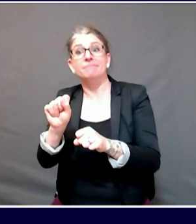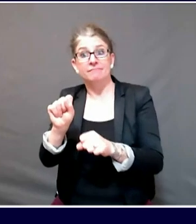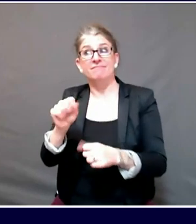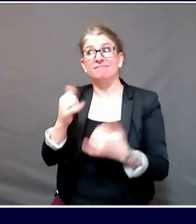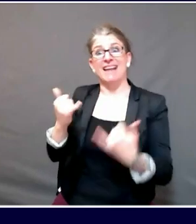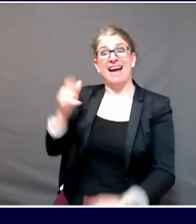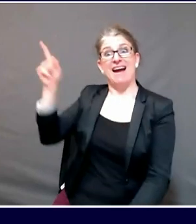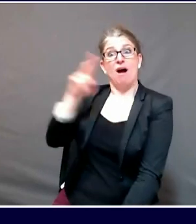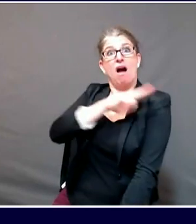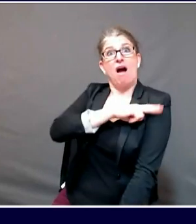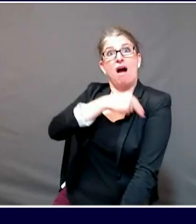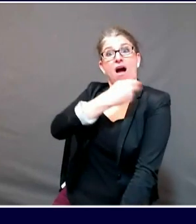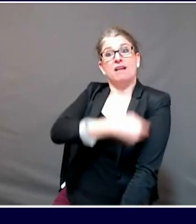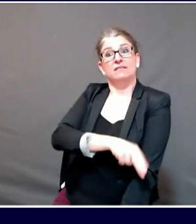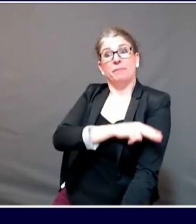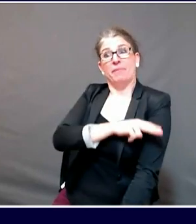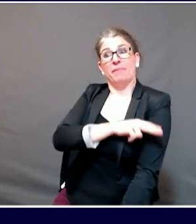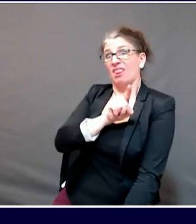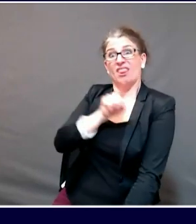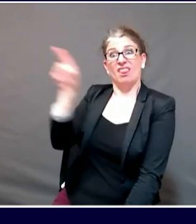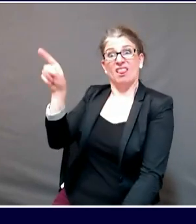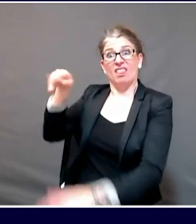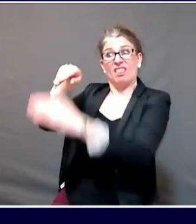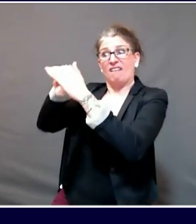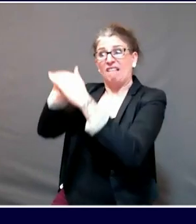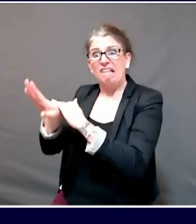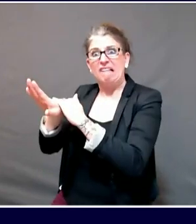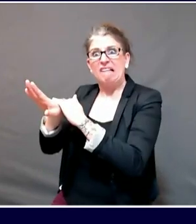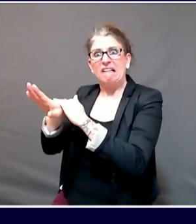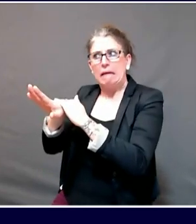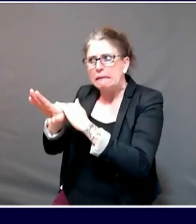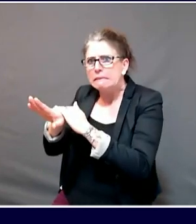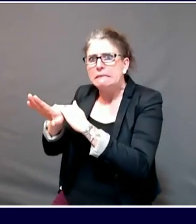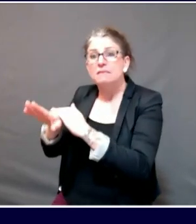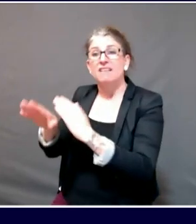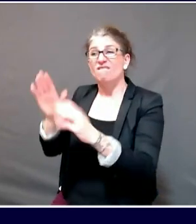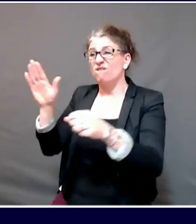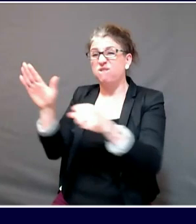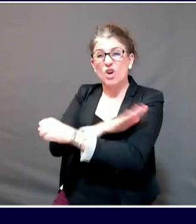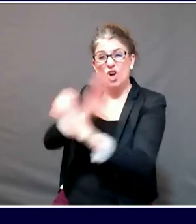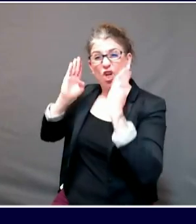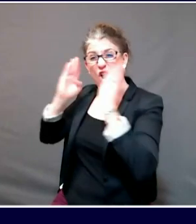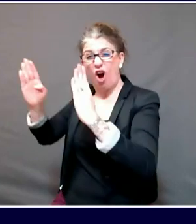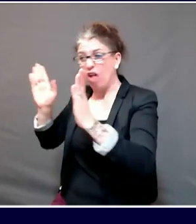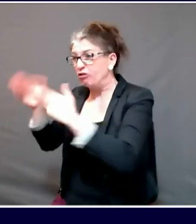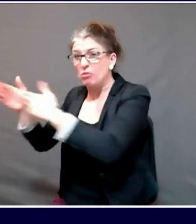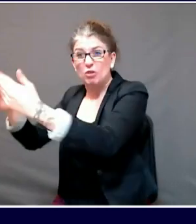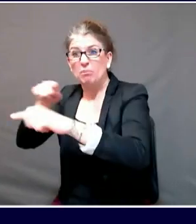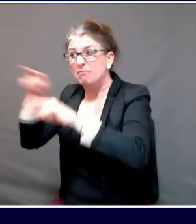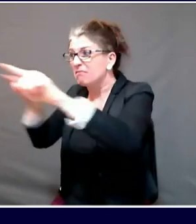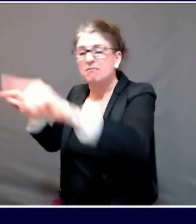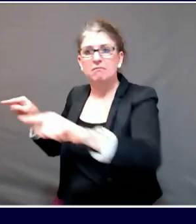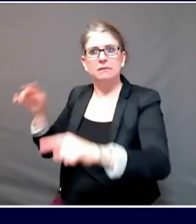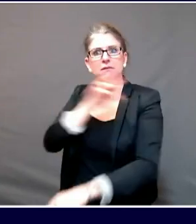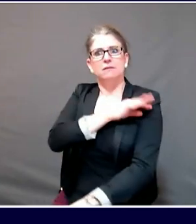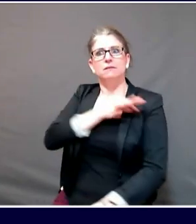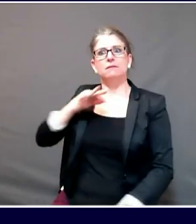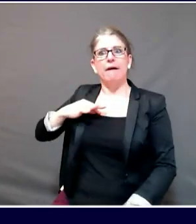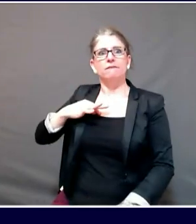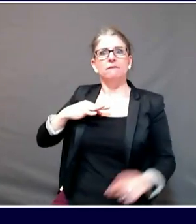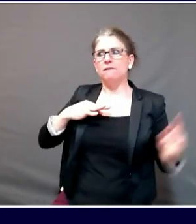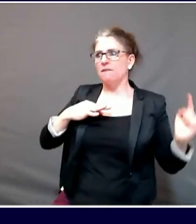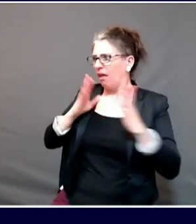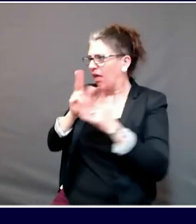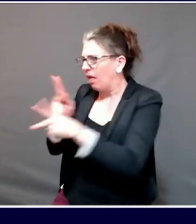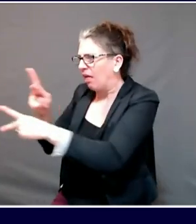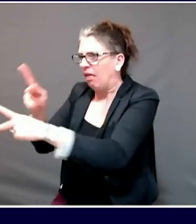our vaccination efforts to more and more individuals across Maine, moving toward additional healthcare providers across